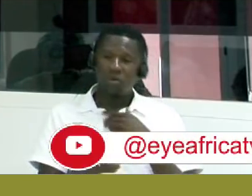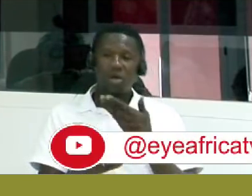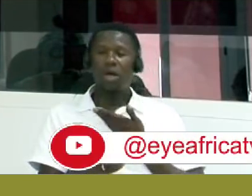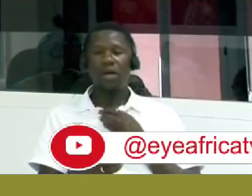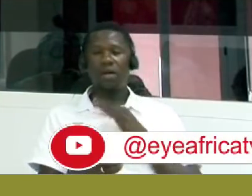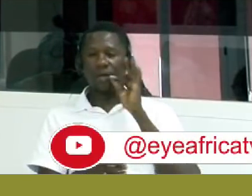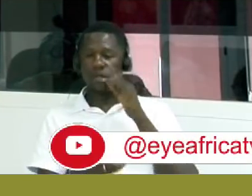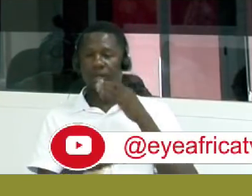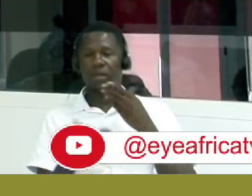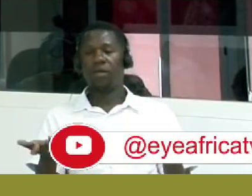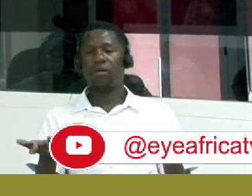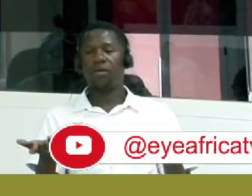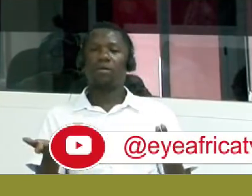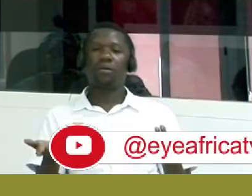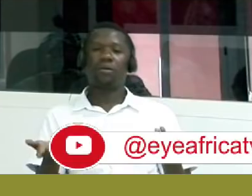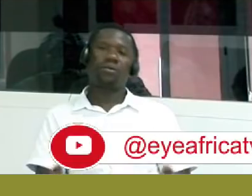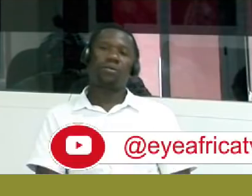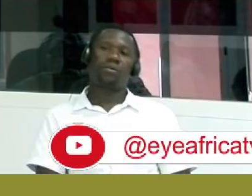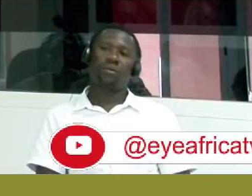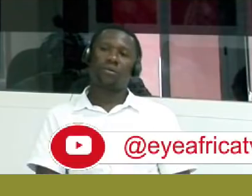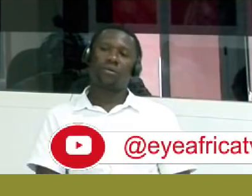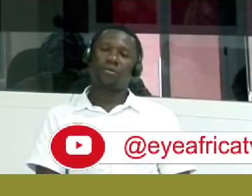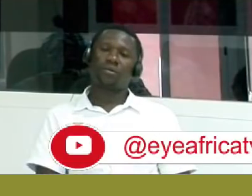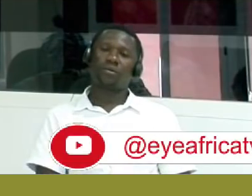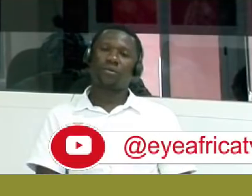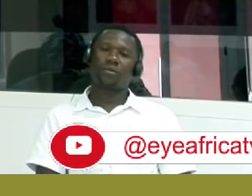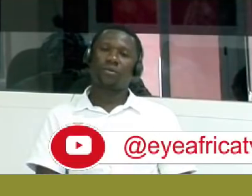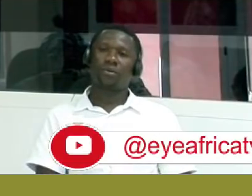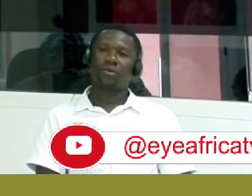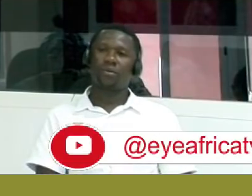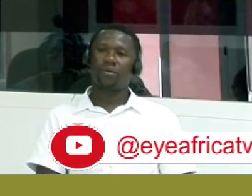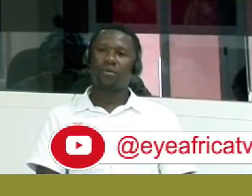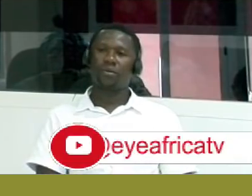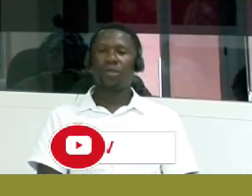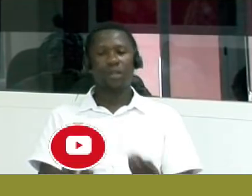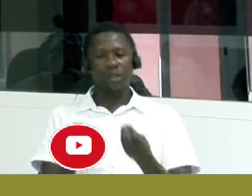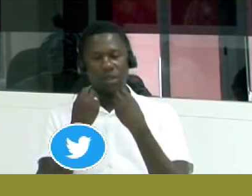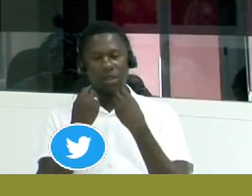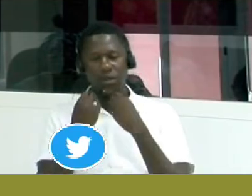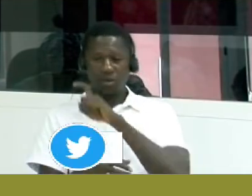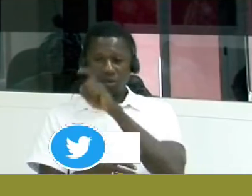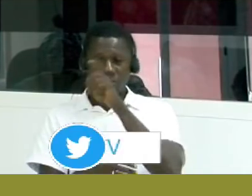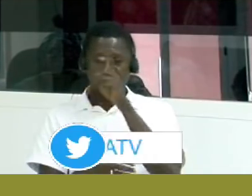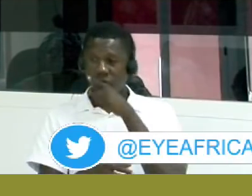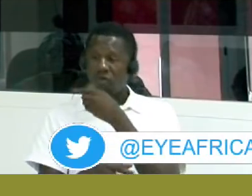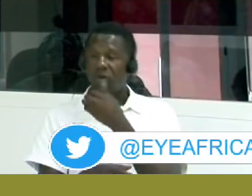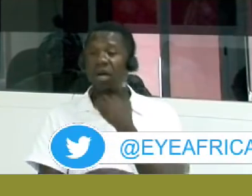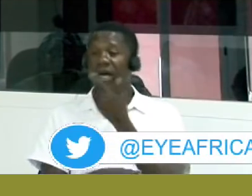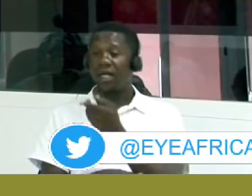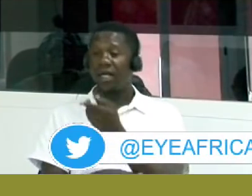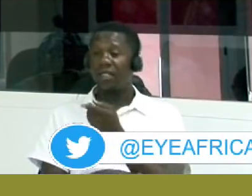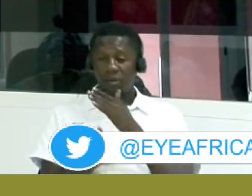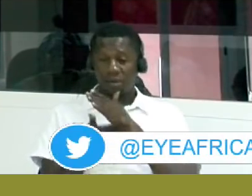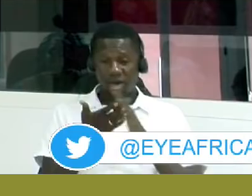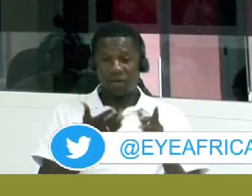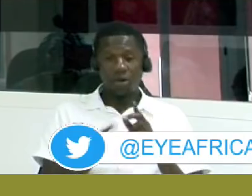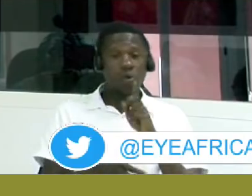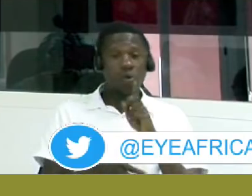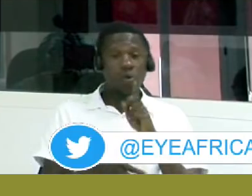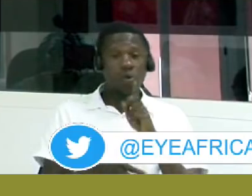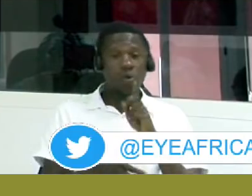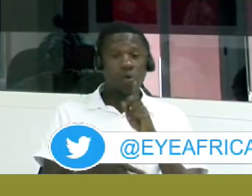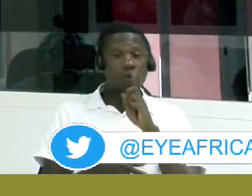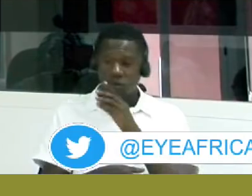You don't have an answer. Tell us the questions that you asked. Apart from who did this, who did